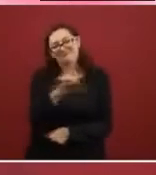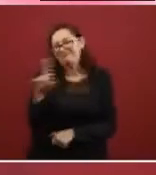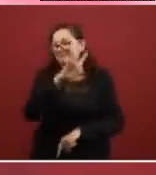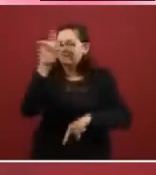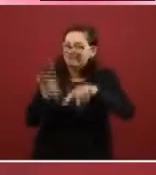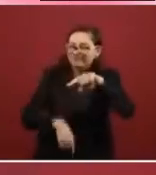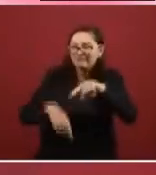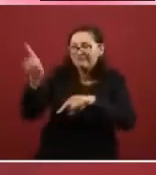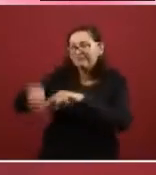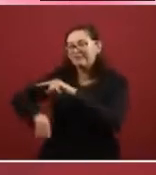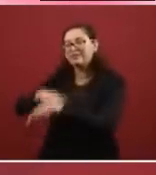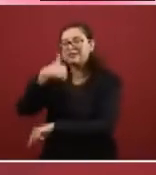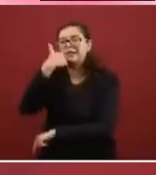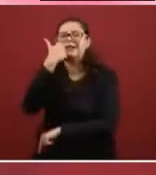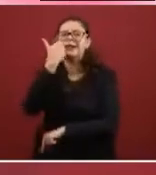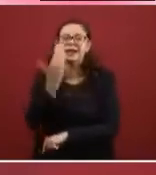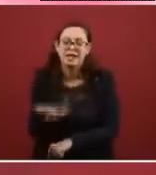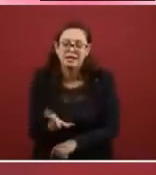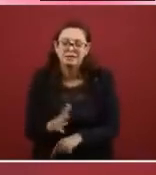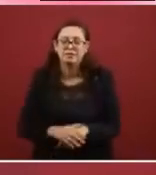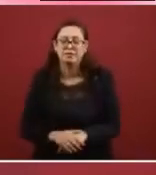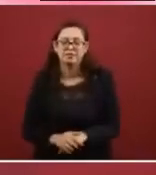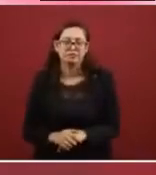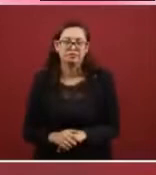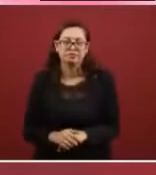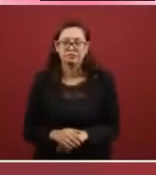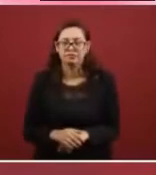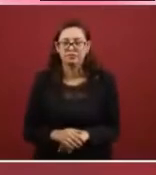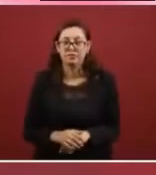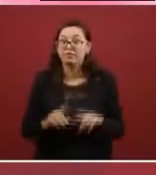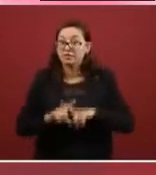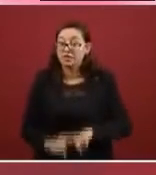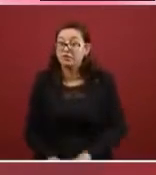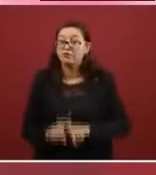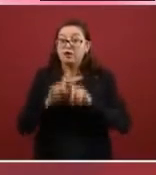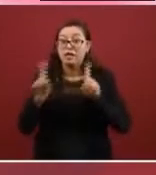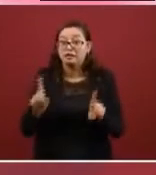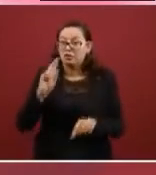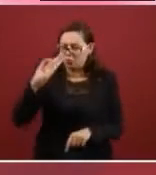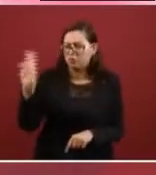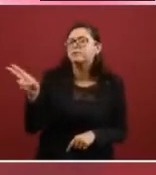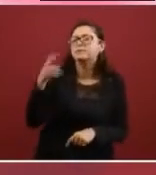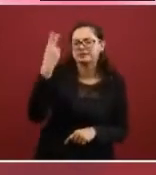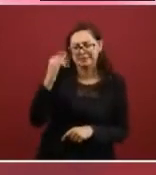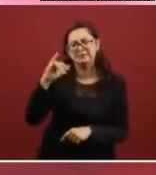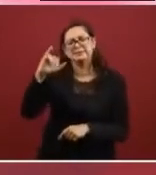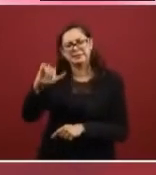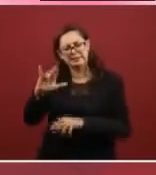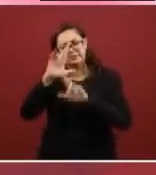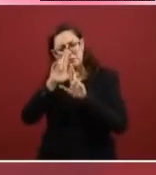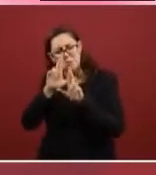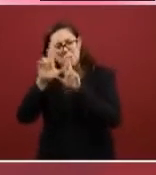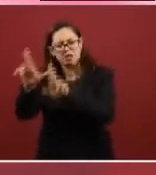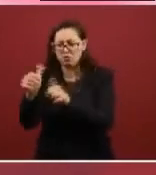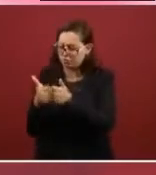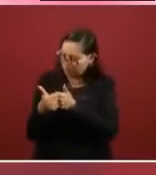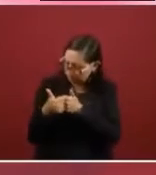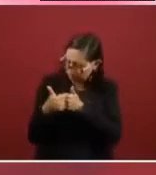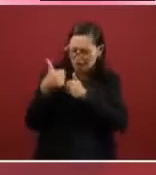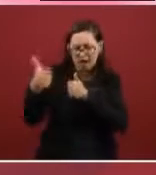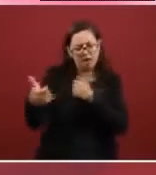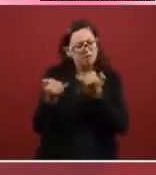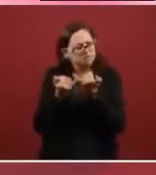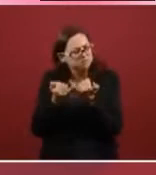area. Una cosa es la autonomía y otra one thing cosa is autonomy, and there's another thing is to permit corruption.